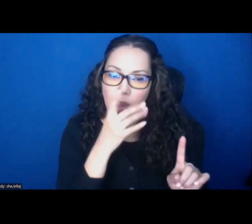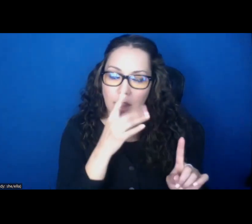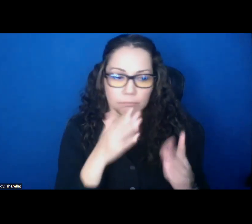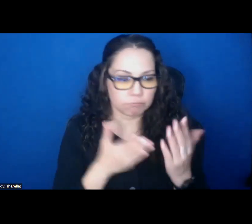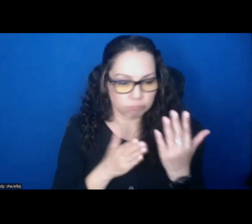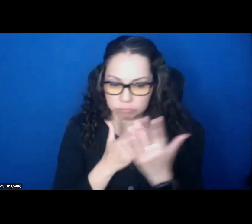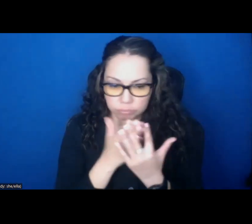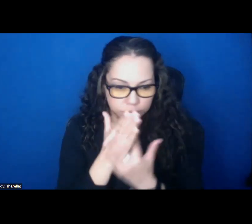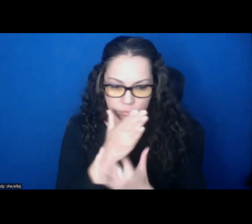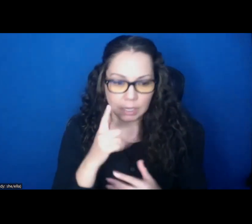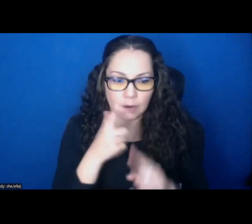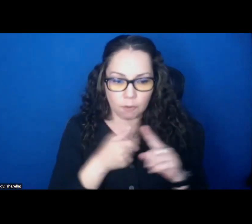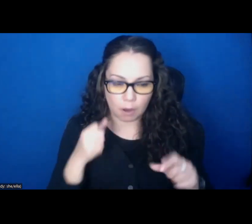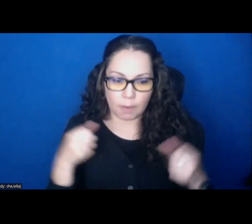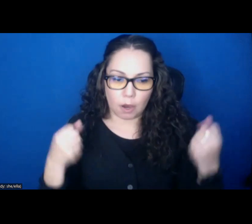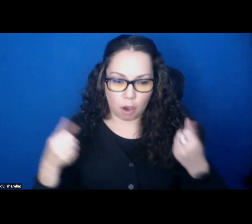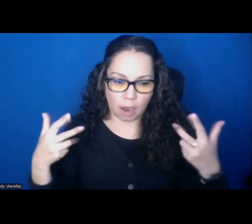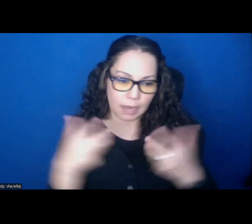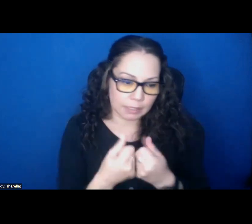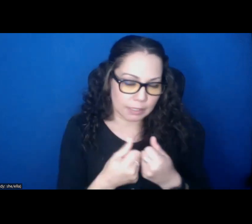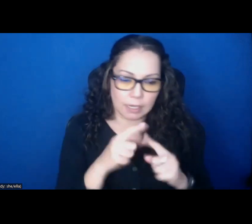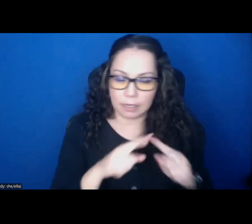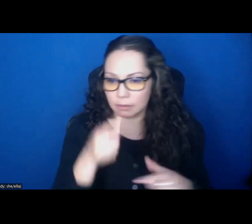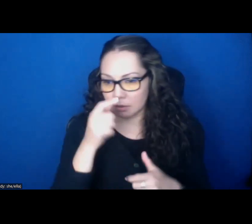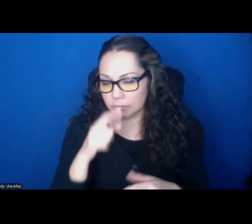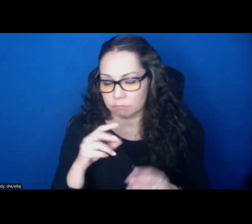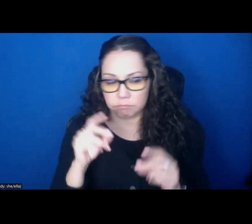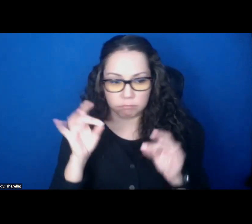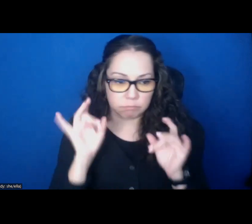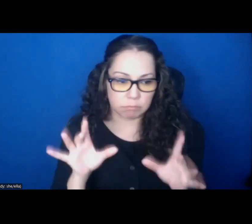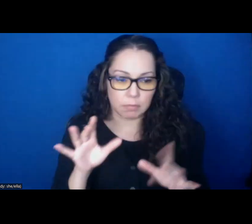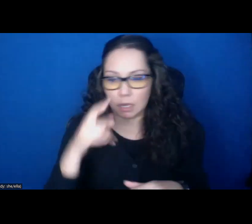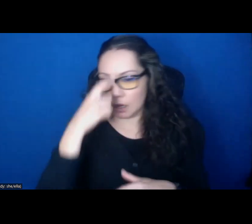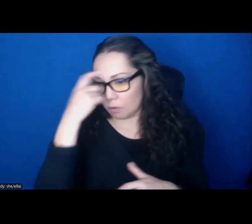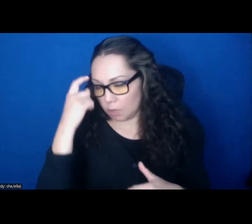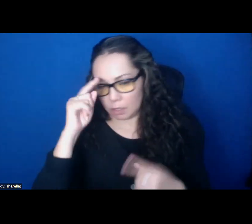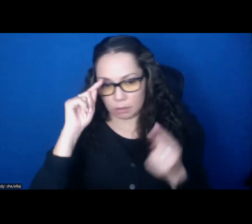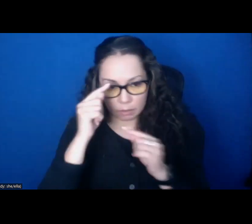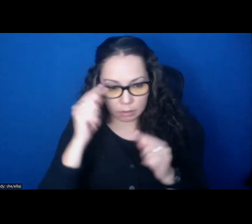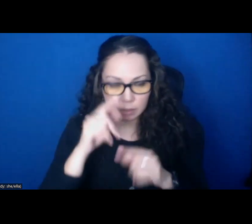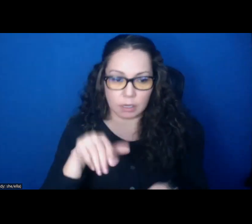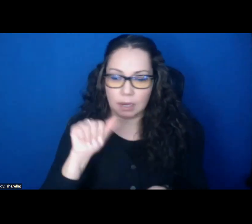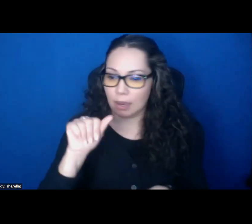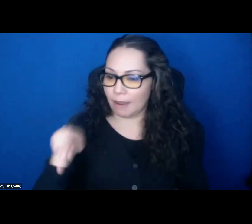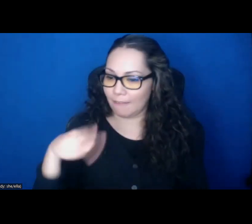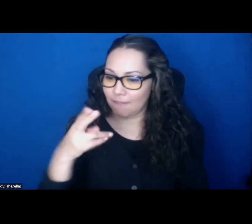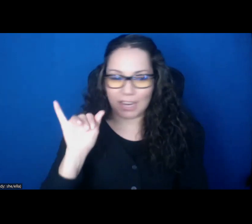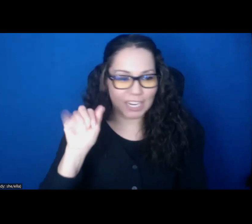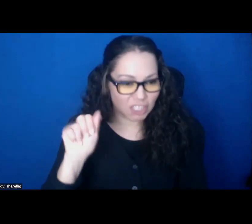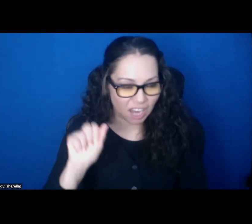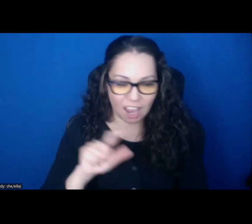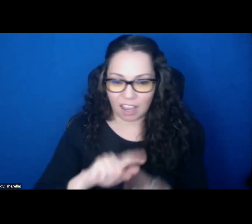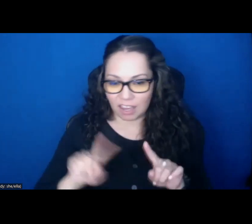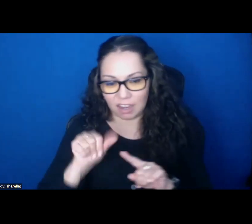related to a car accident, resulting in a traumatic brain injury, quadriplegia, and aphasia. She now requires